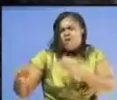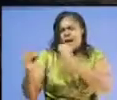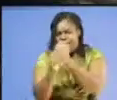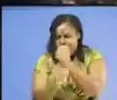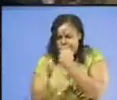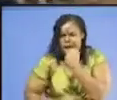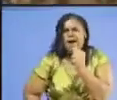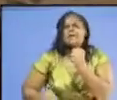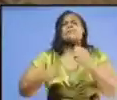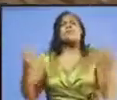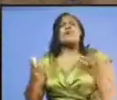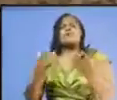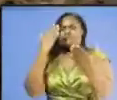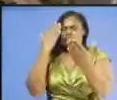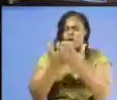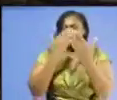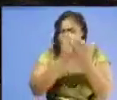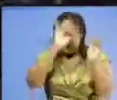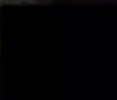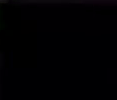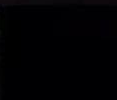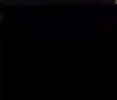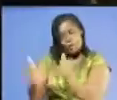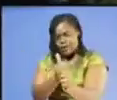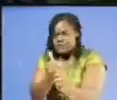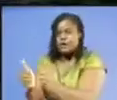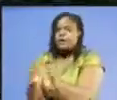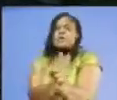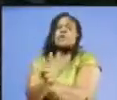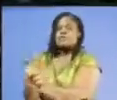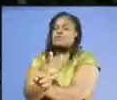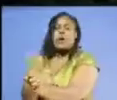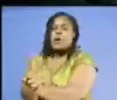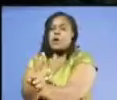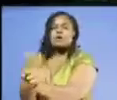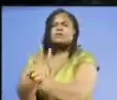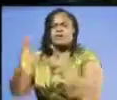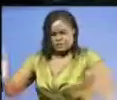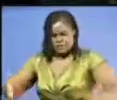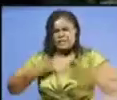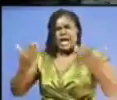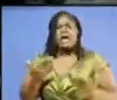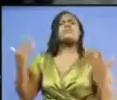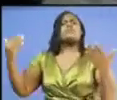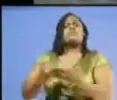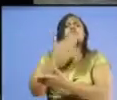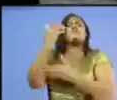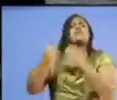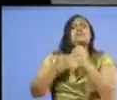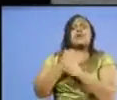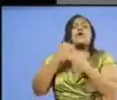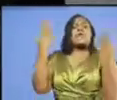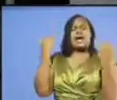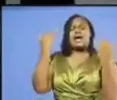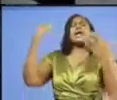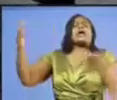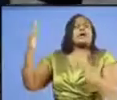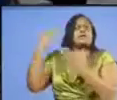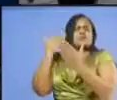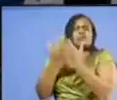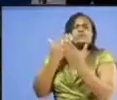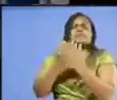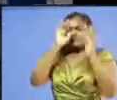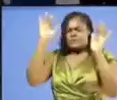long, but goodness and mercy will follow you. You can say Happy New Year because goodness and